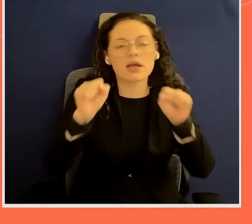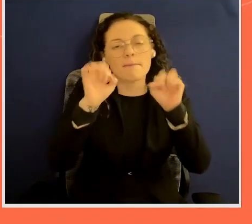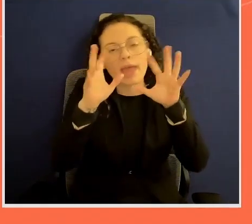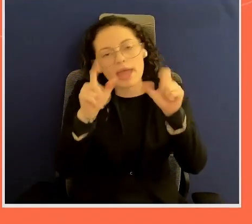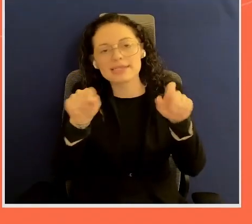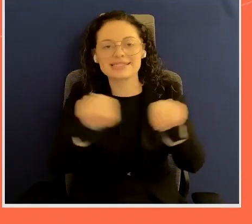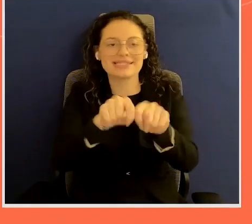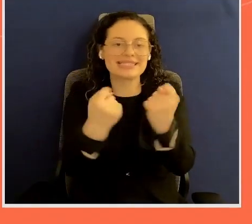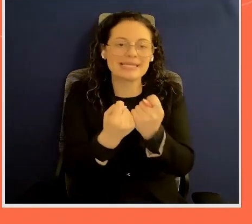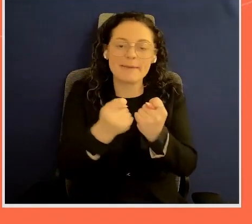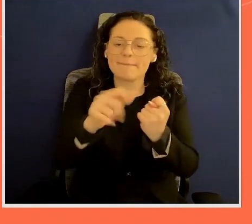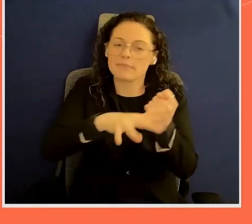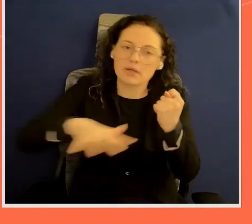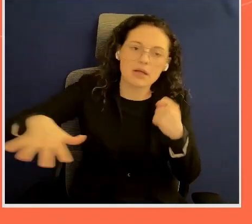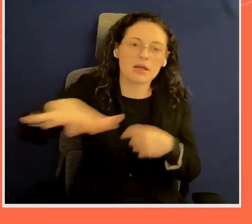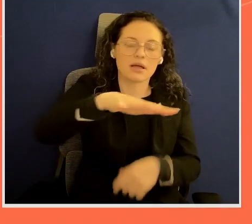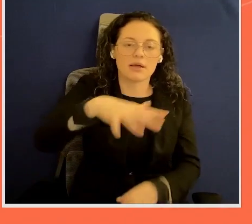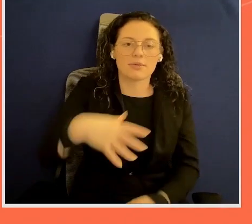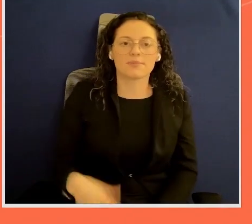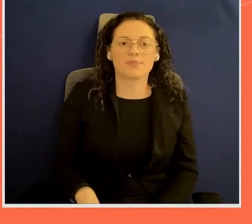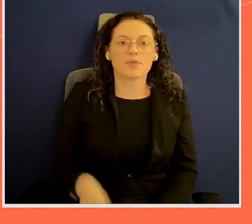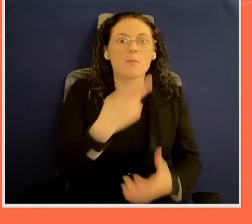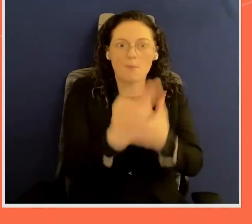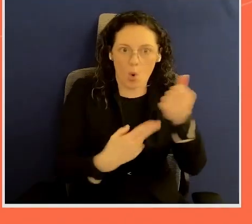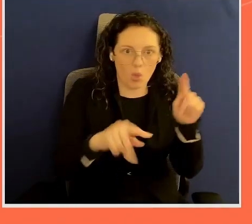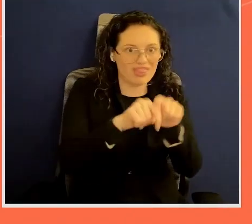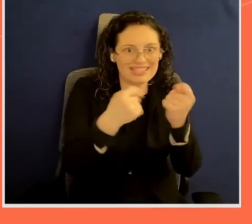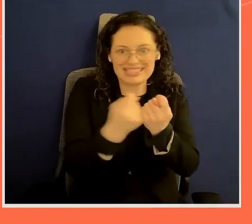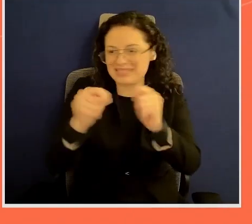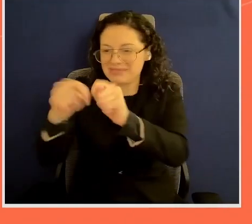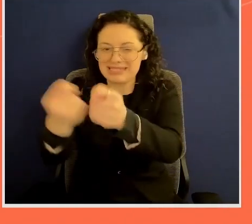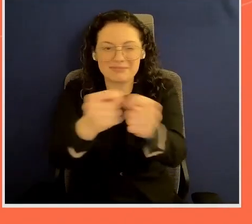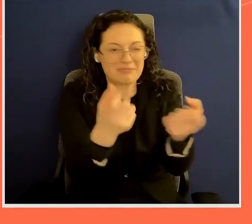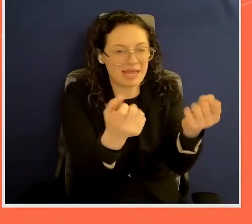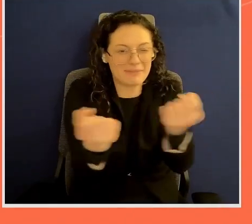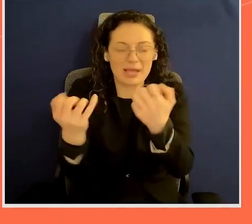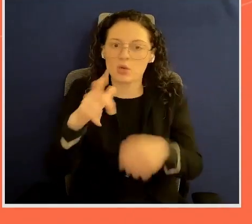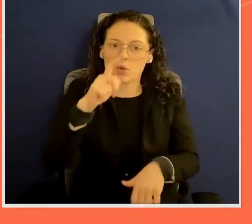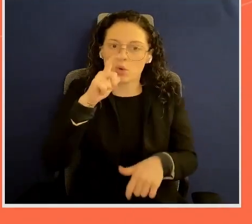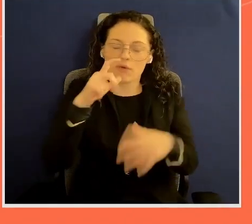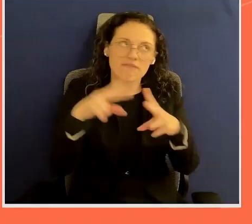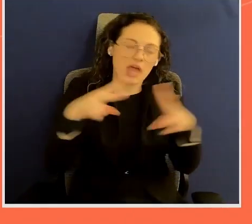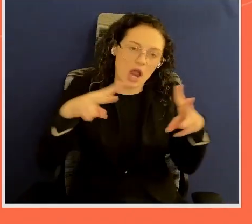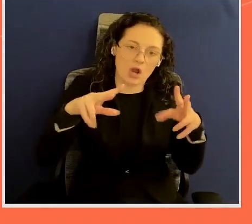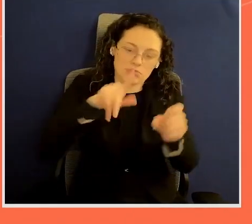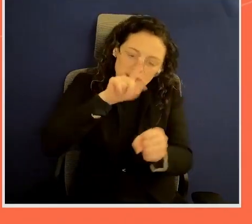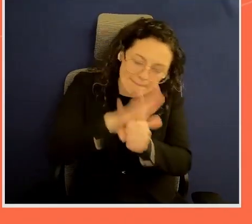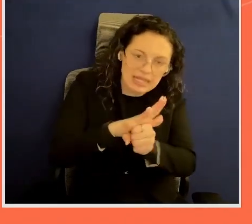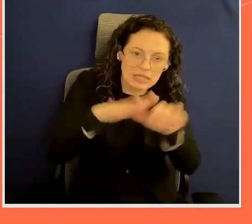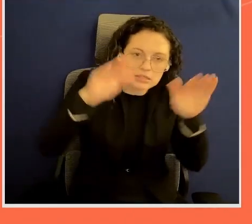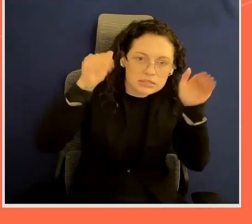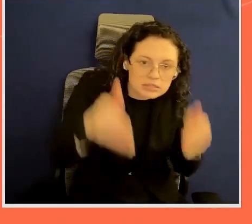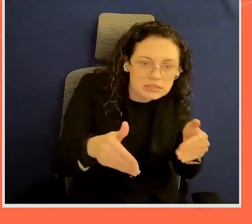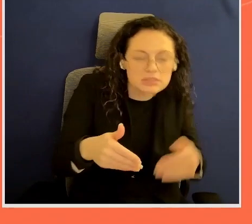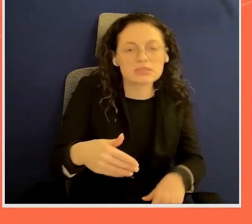said, "Sometimes the easiest way to solve a problem is to stop participating in the